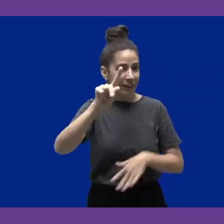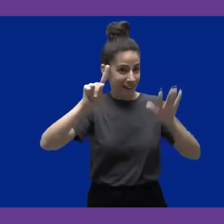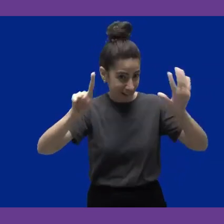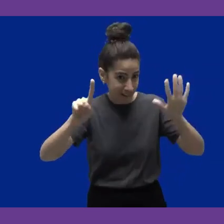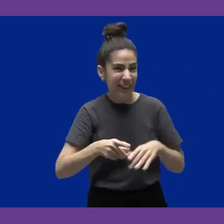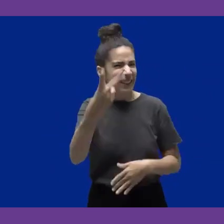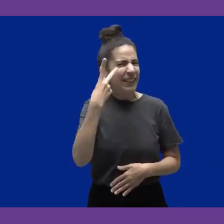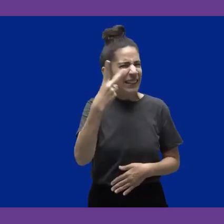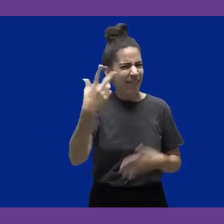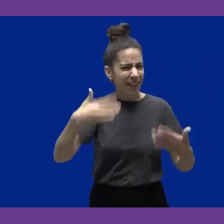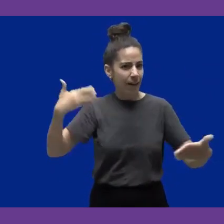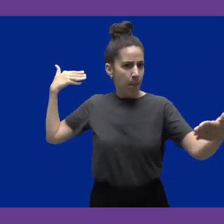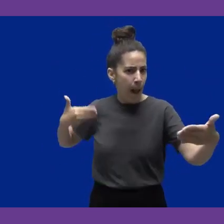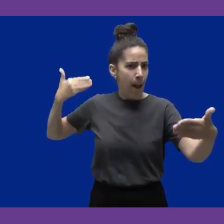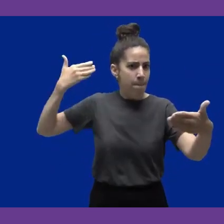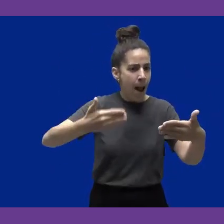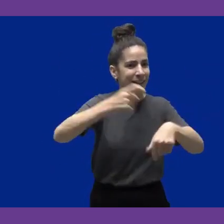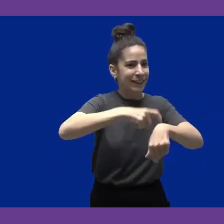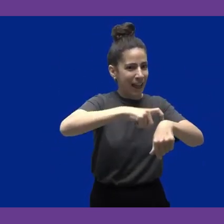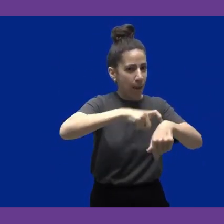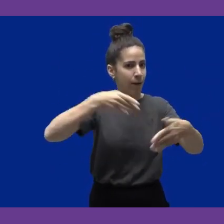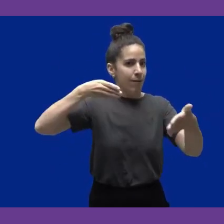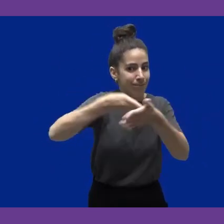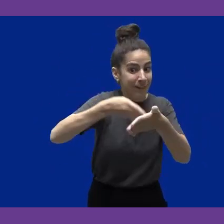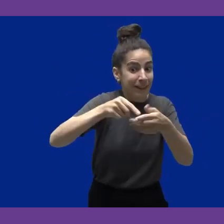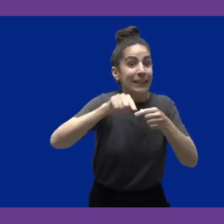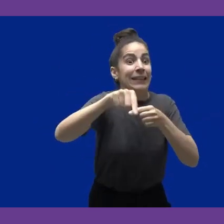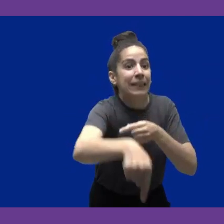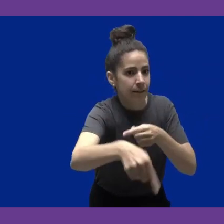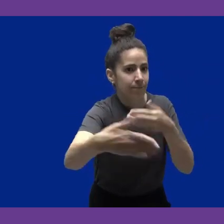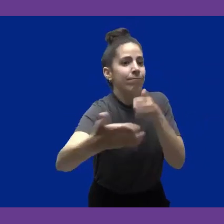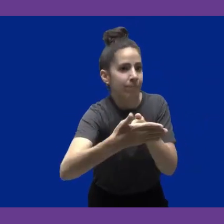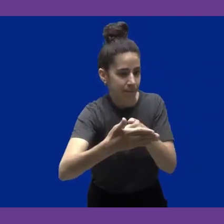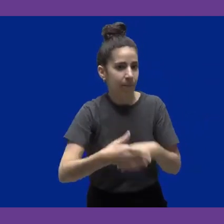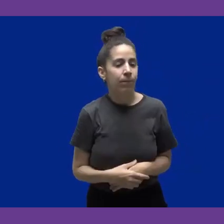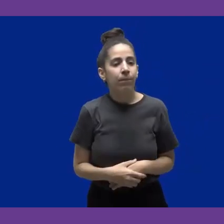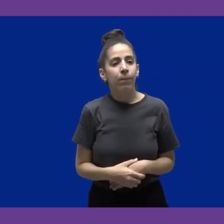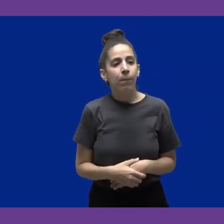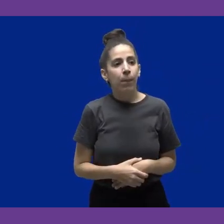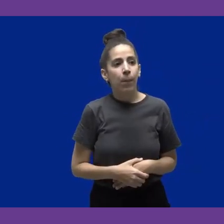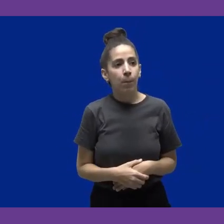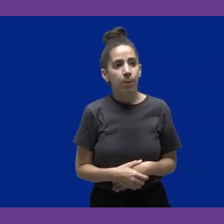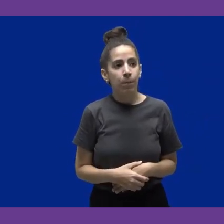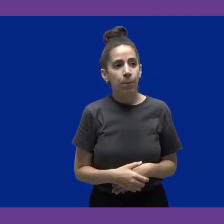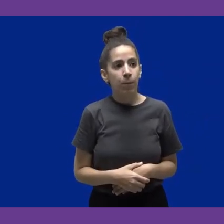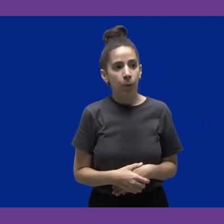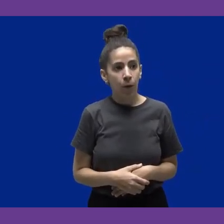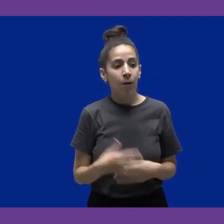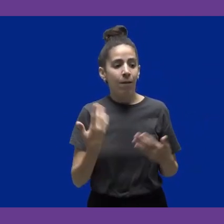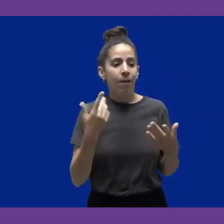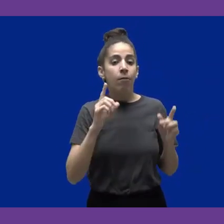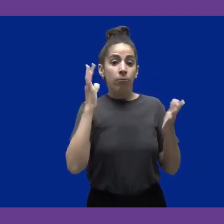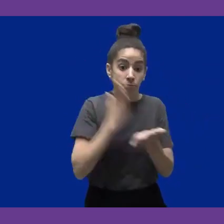work item where we decide the title, the scope, all of the things, then a first draft, then an inquiry draft, which